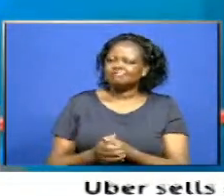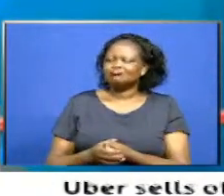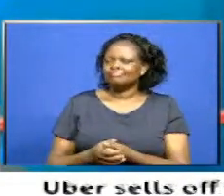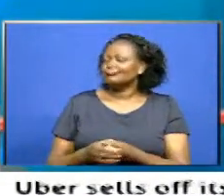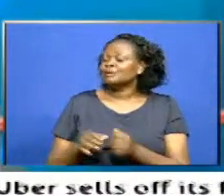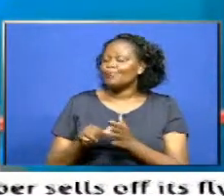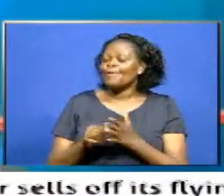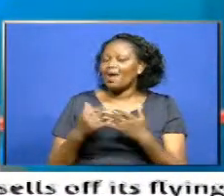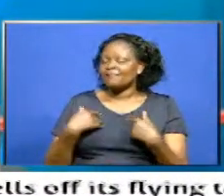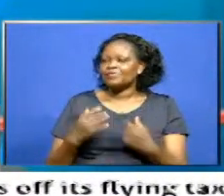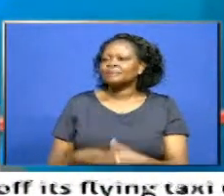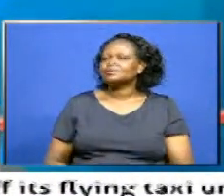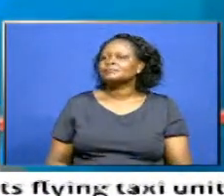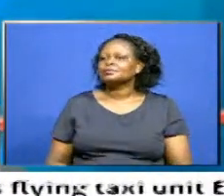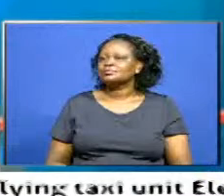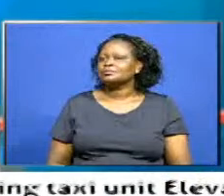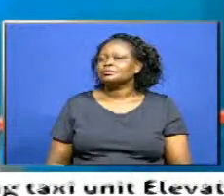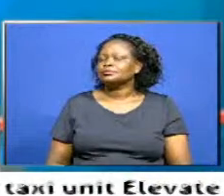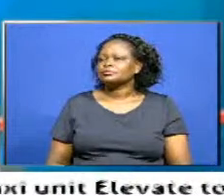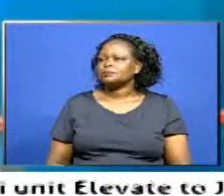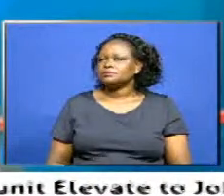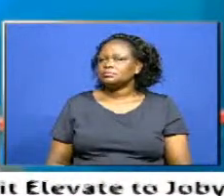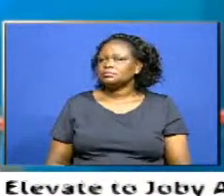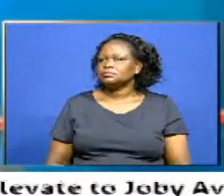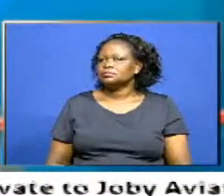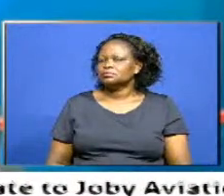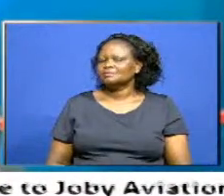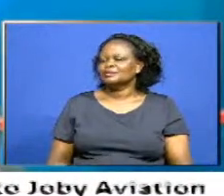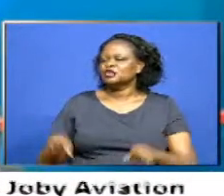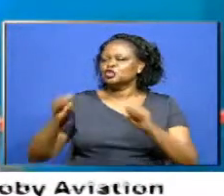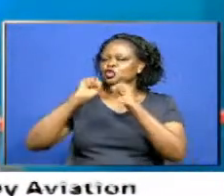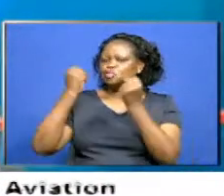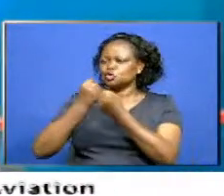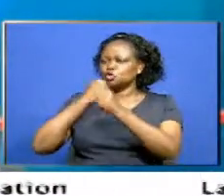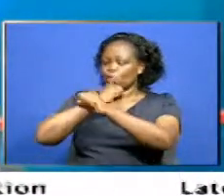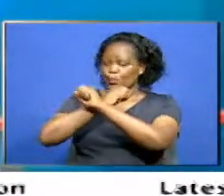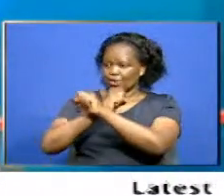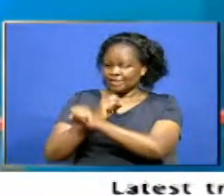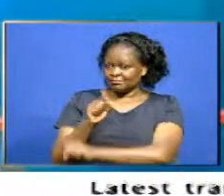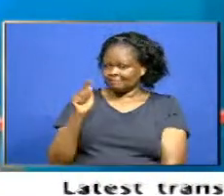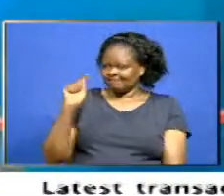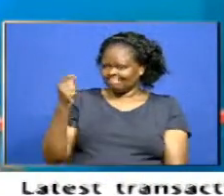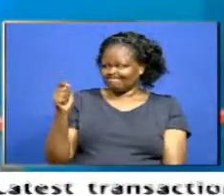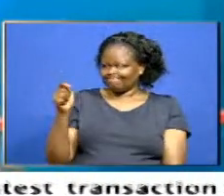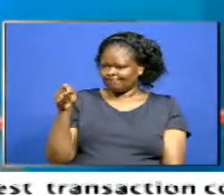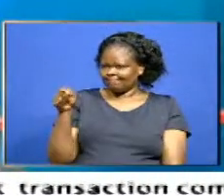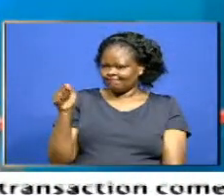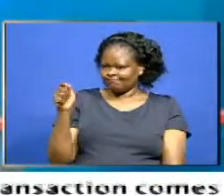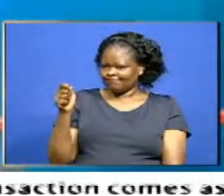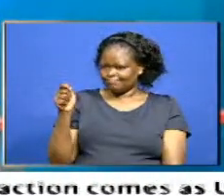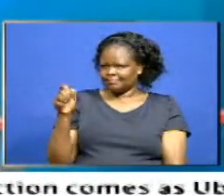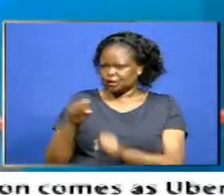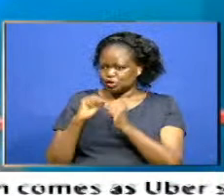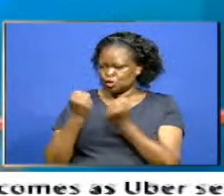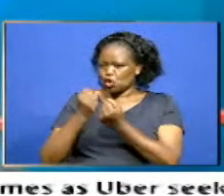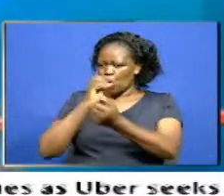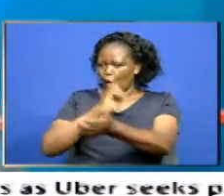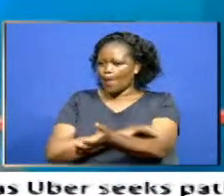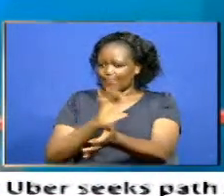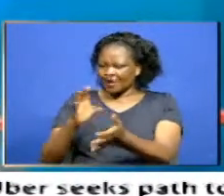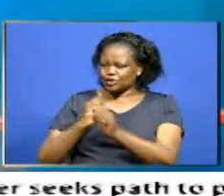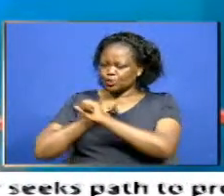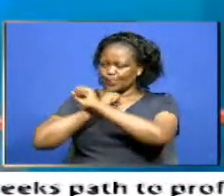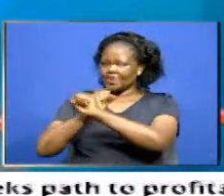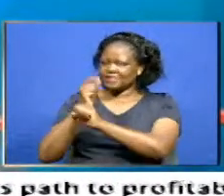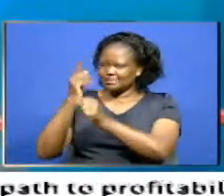is huge. So social protection, I think, is a very key element as a society to strengthen, to cushion some